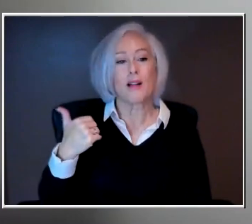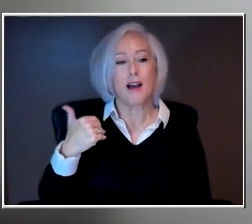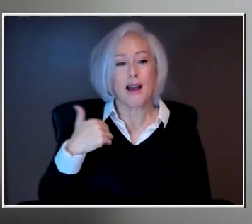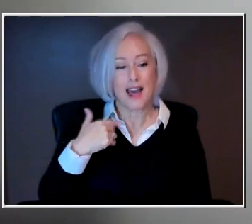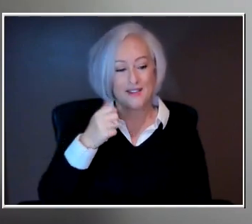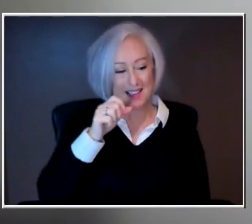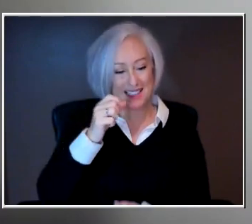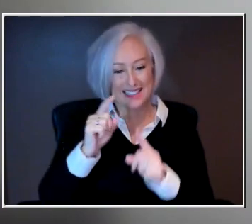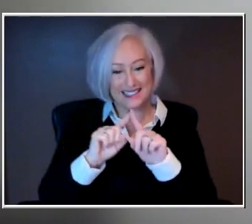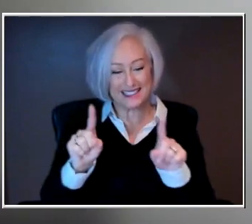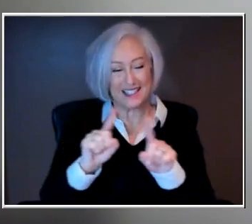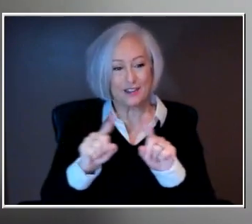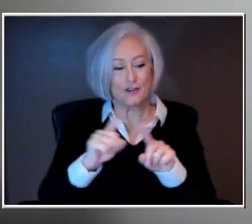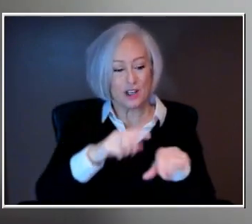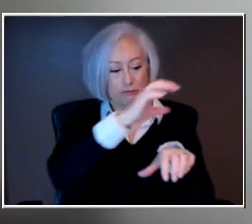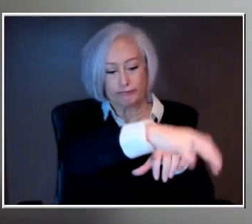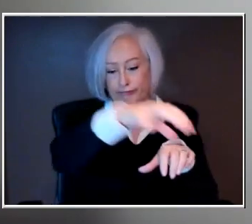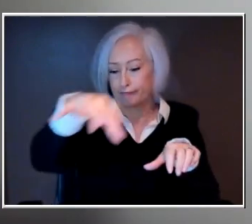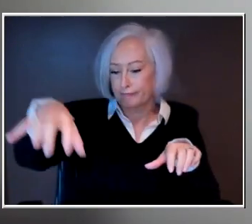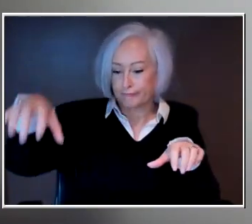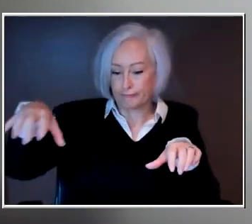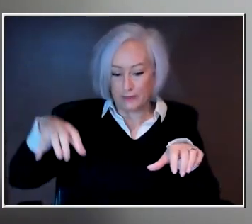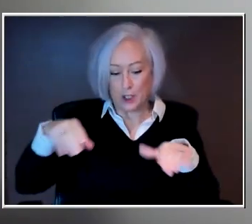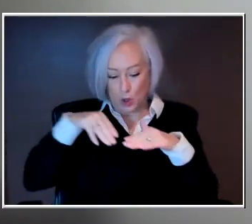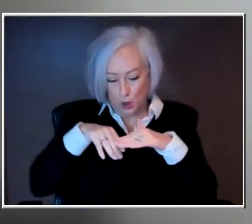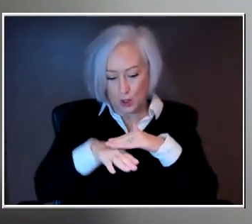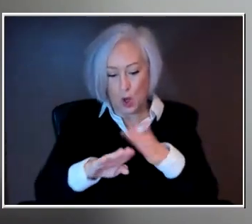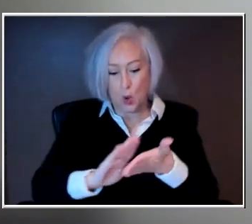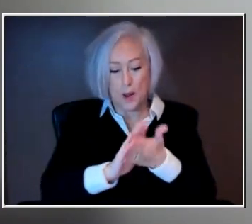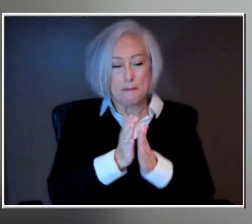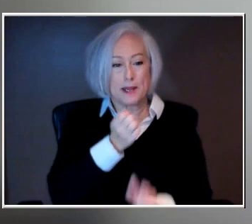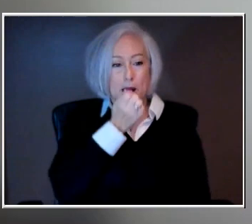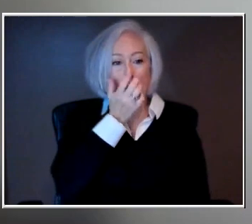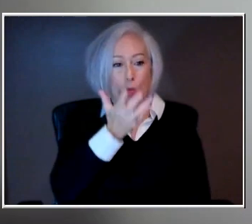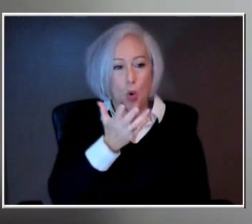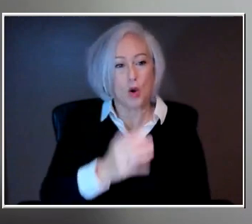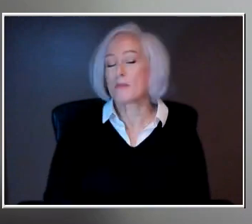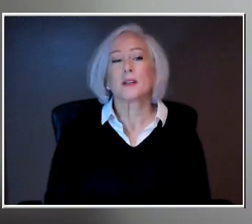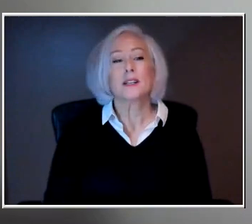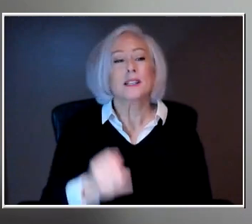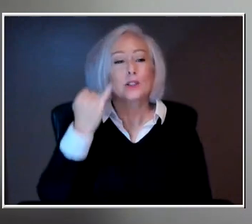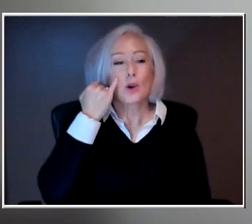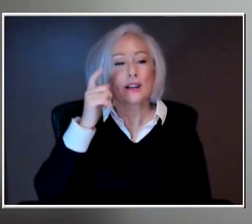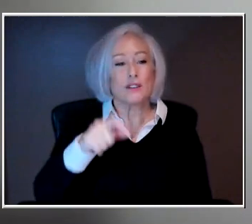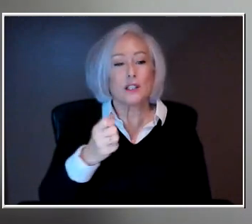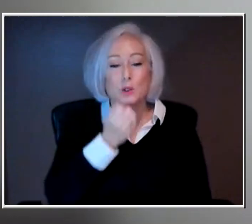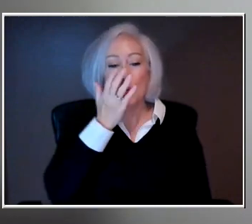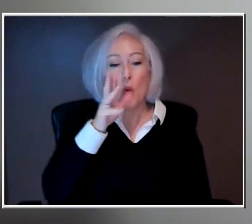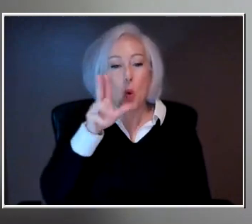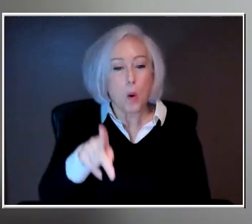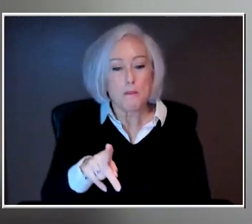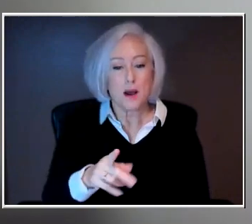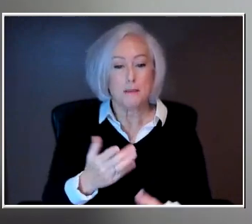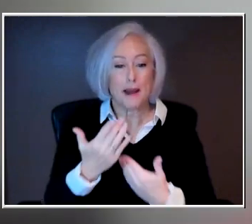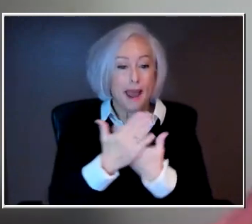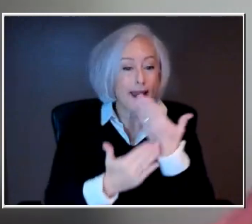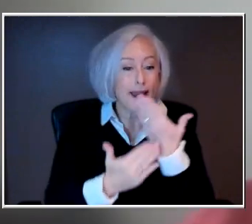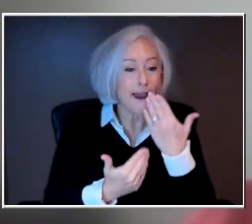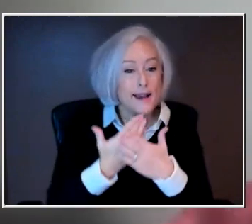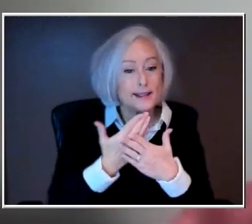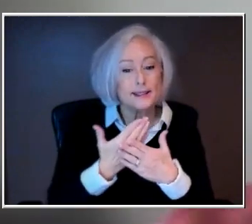they can direct you to. So if all you need is just kind of warm your hands up, warm your feet up, they'll